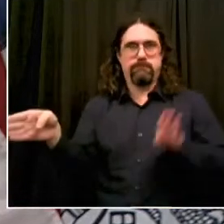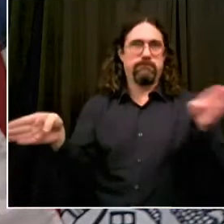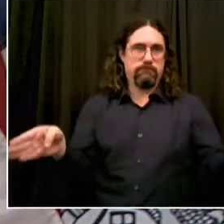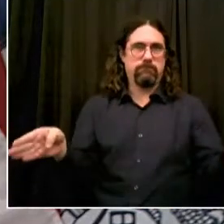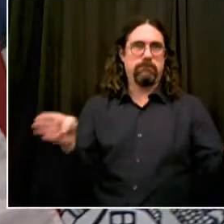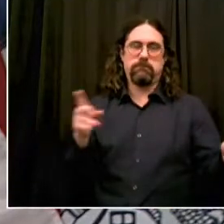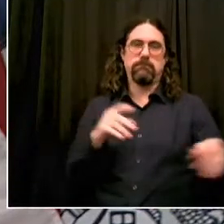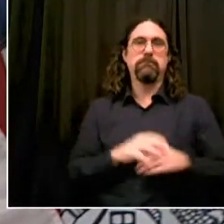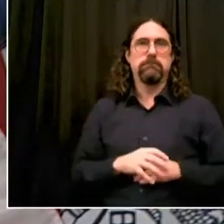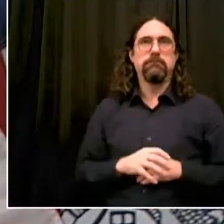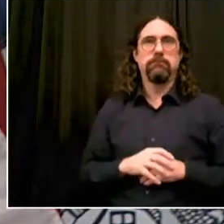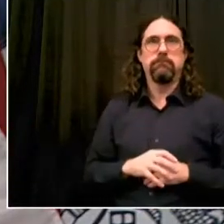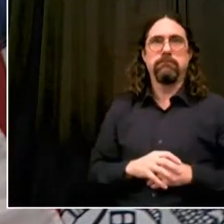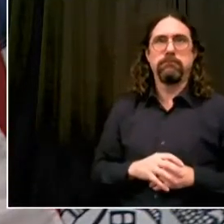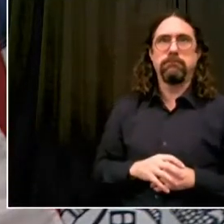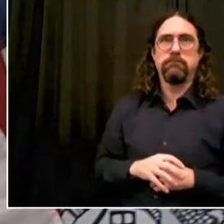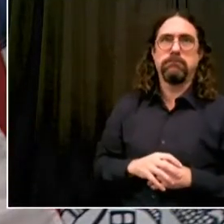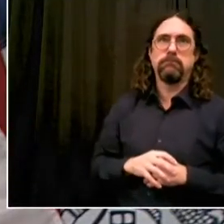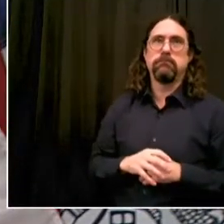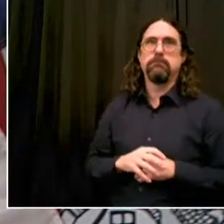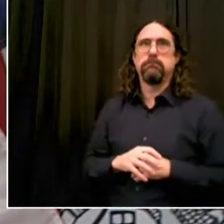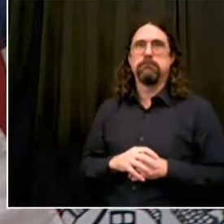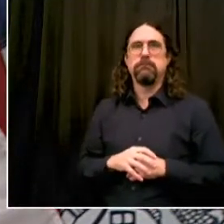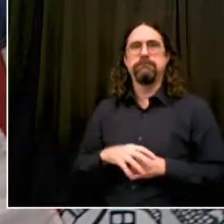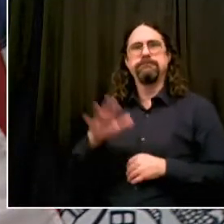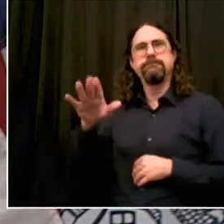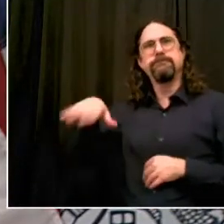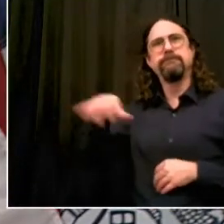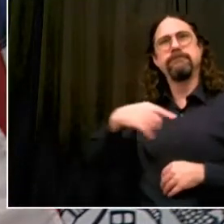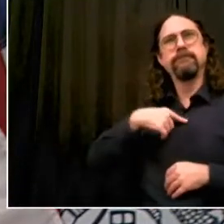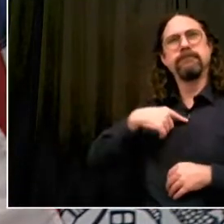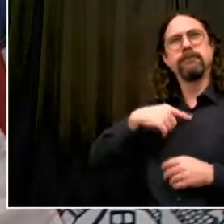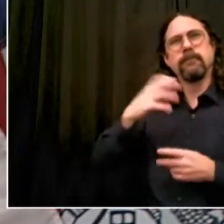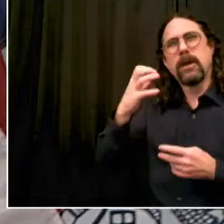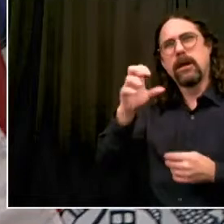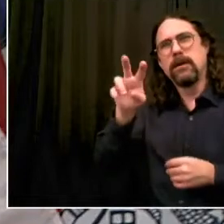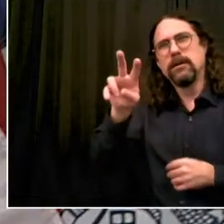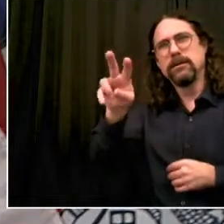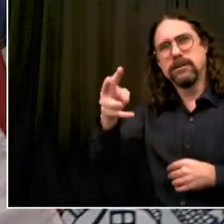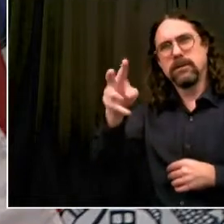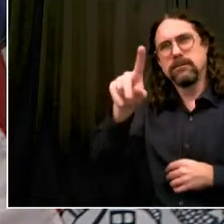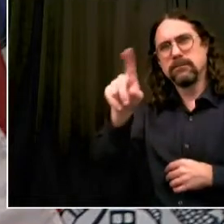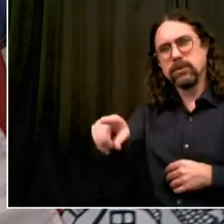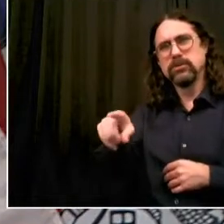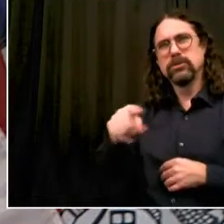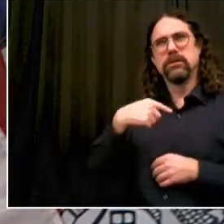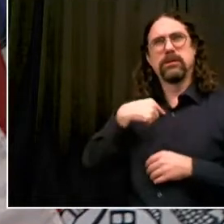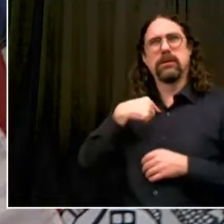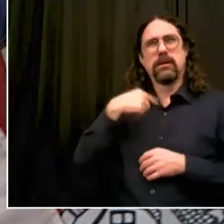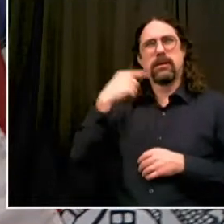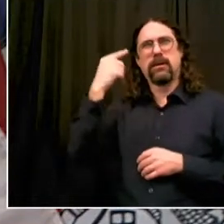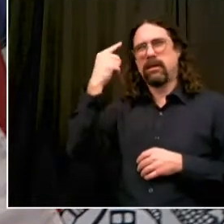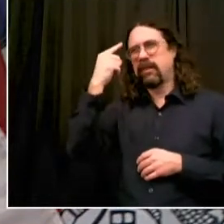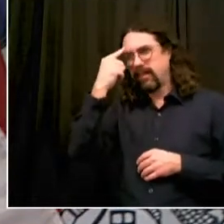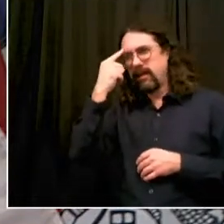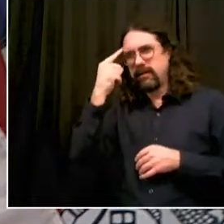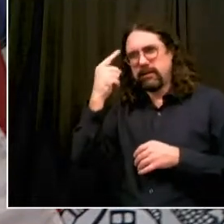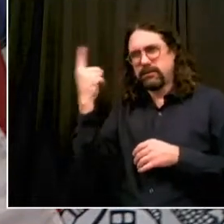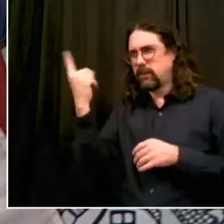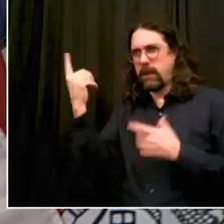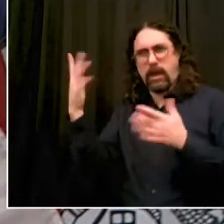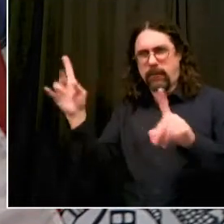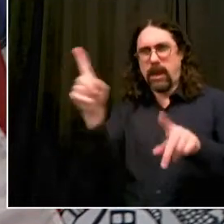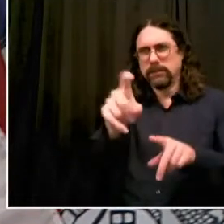asked, but we were collectively confused by the answer, and it's about the 2-case building closure policy